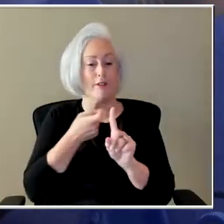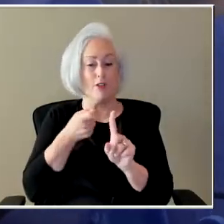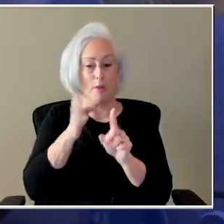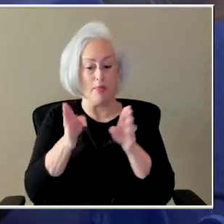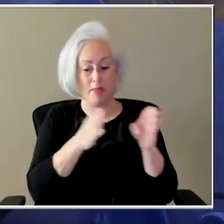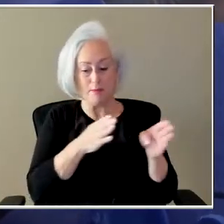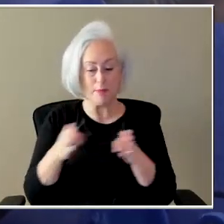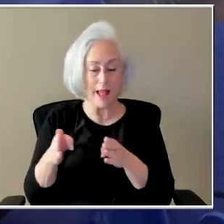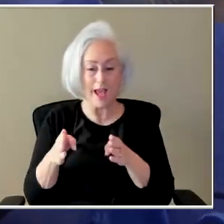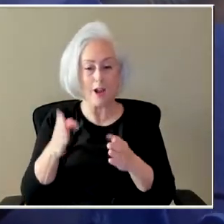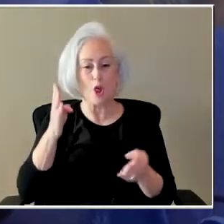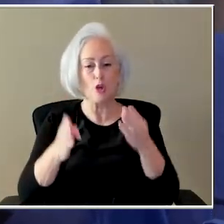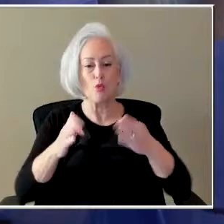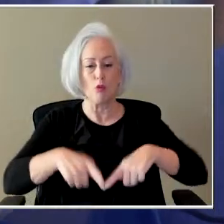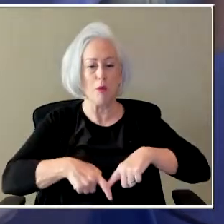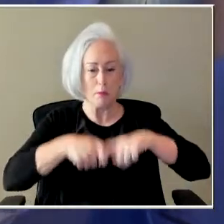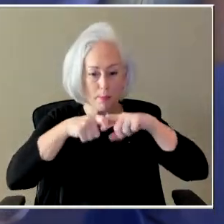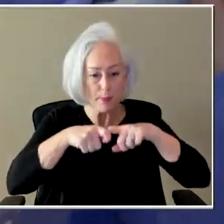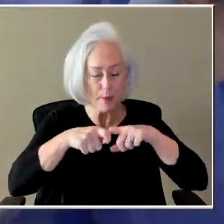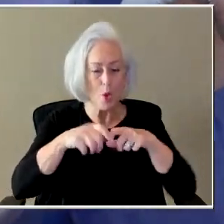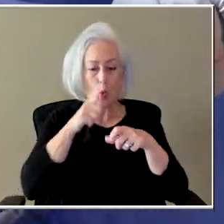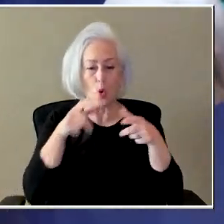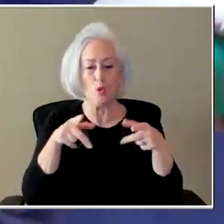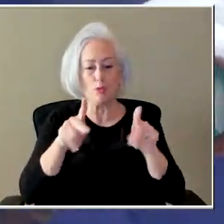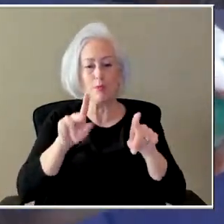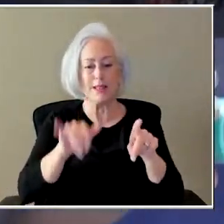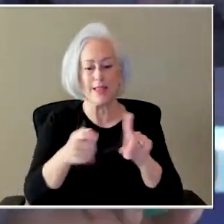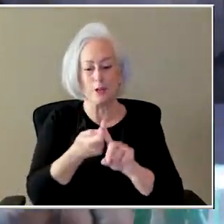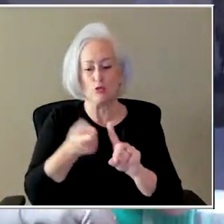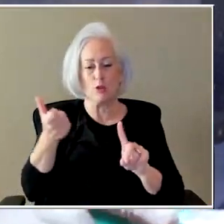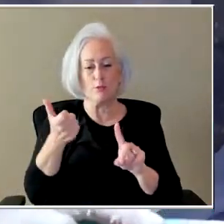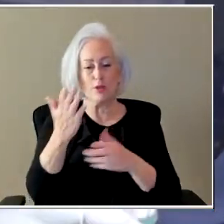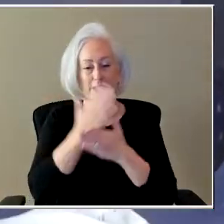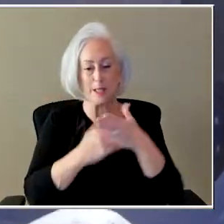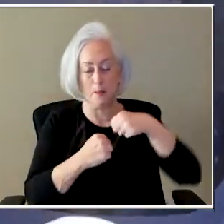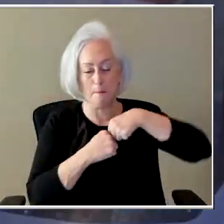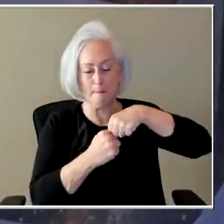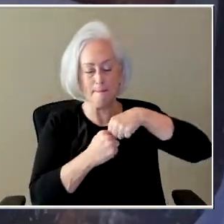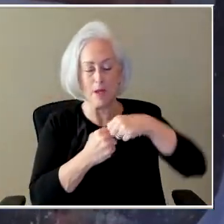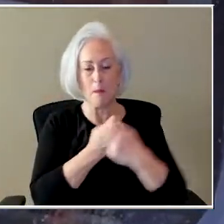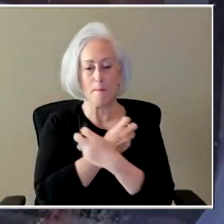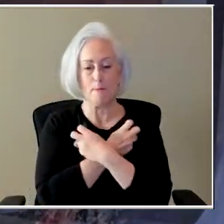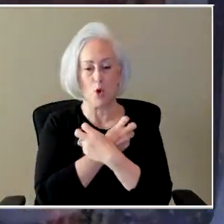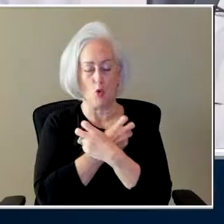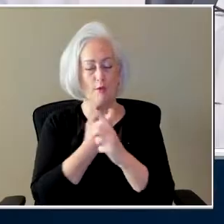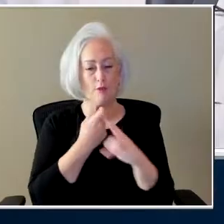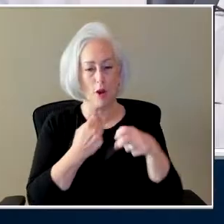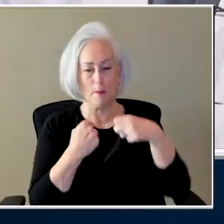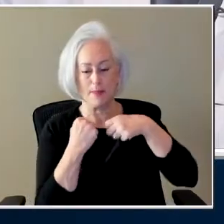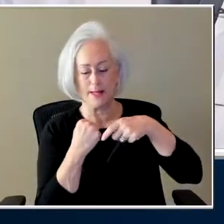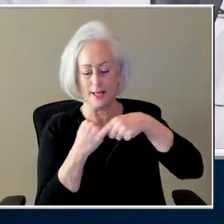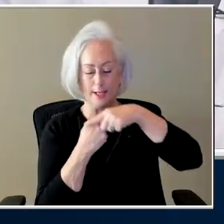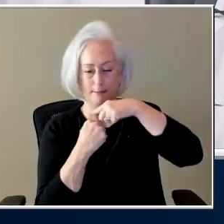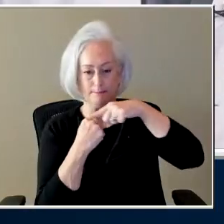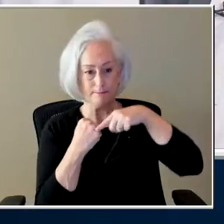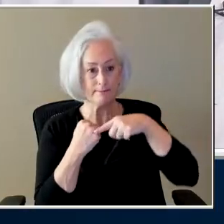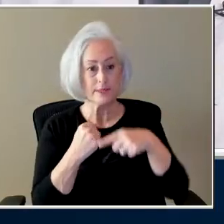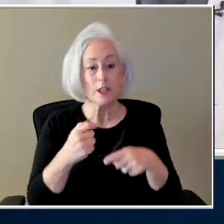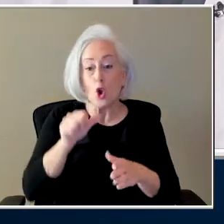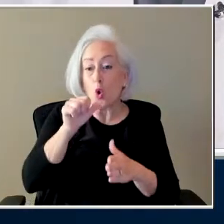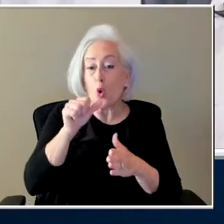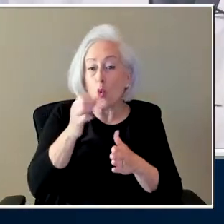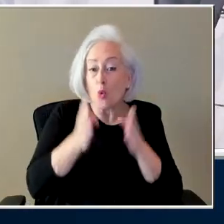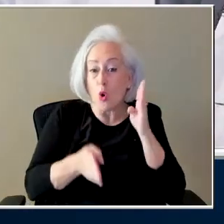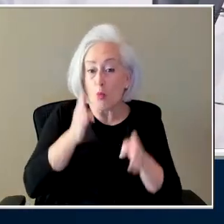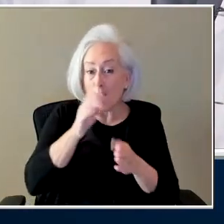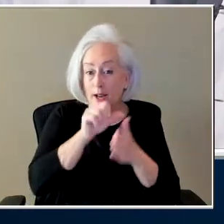recovery like? So for knee replacement is not an overnight procedure. You don't wake up and it's all over. So Joyce knows probably better